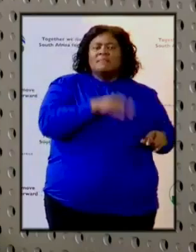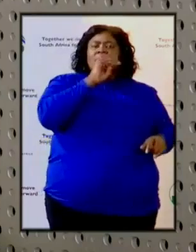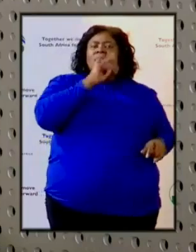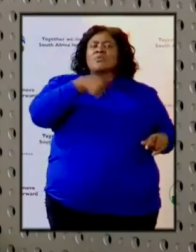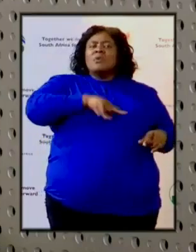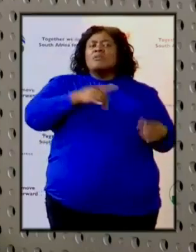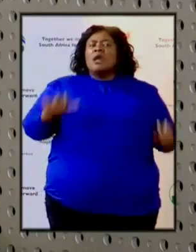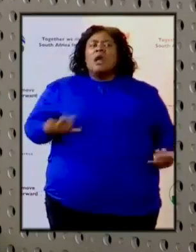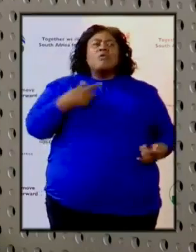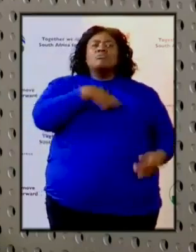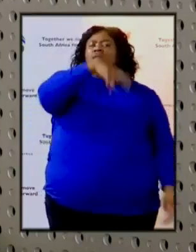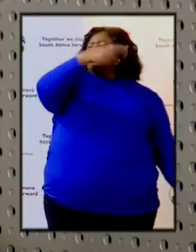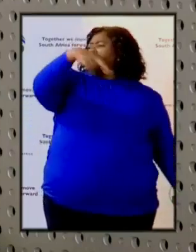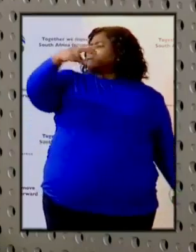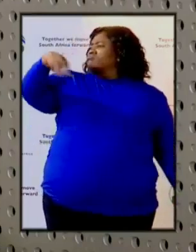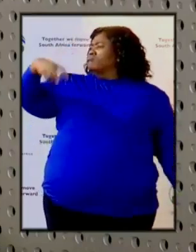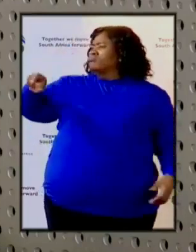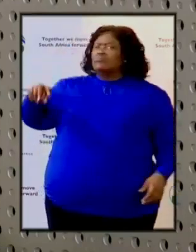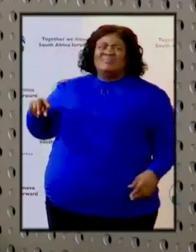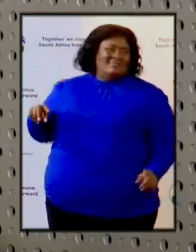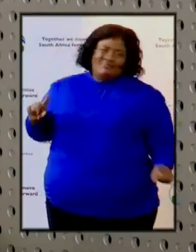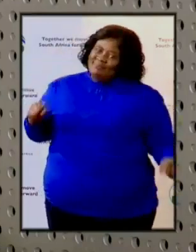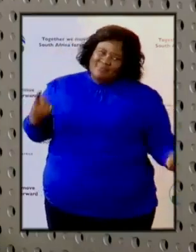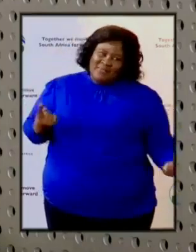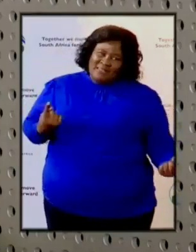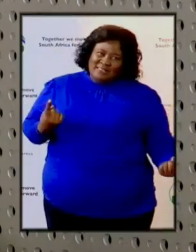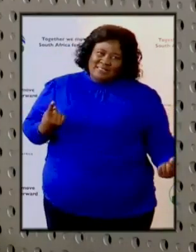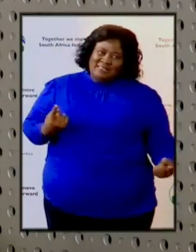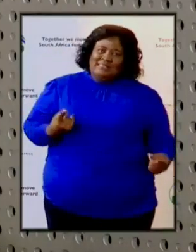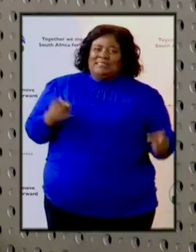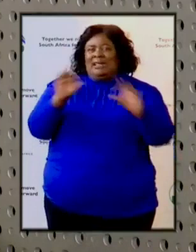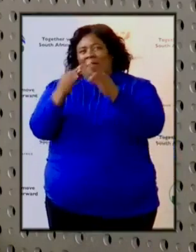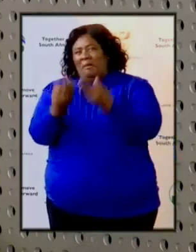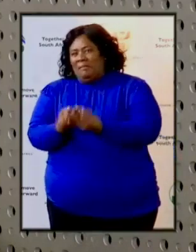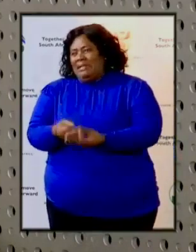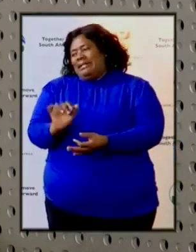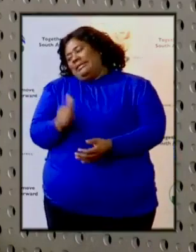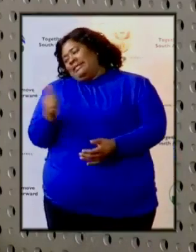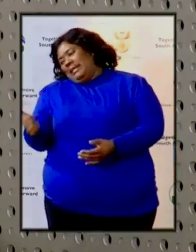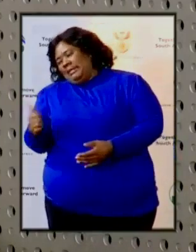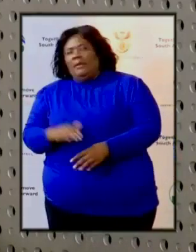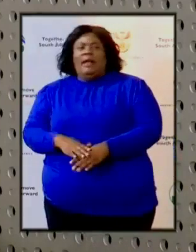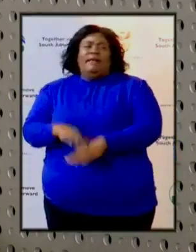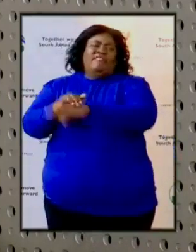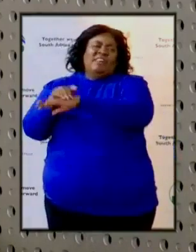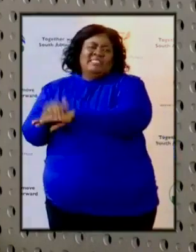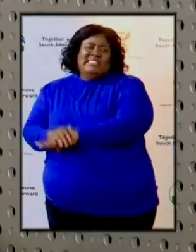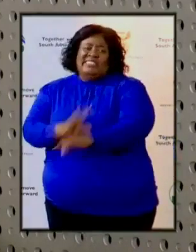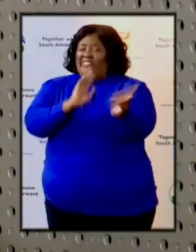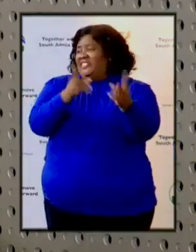uvanzi. Siyovakashela ihlobo, siyovakashela omakhelwane, siyovakashela